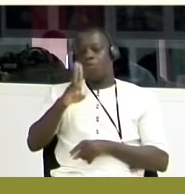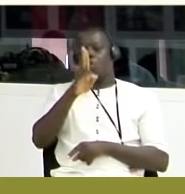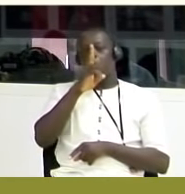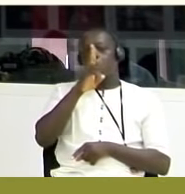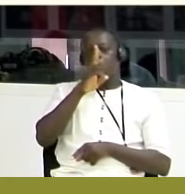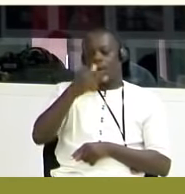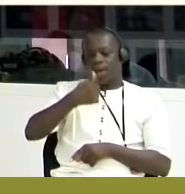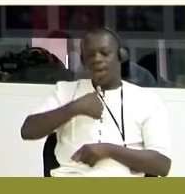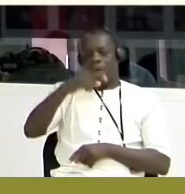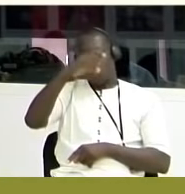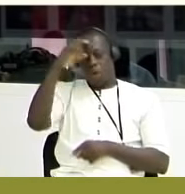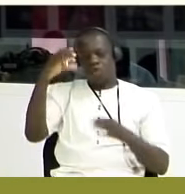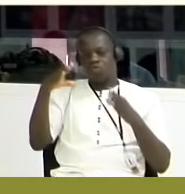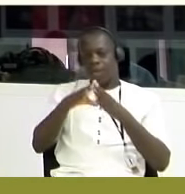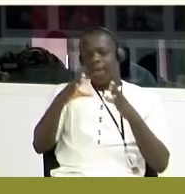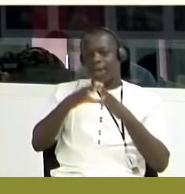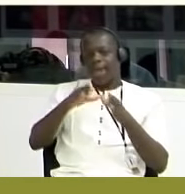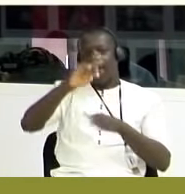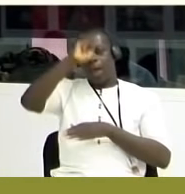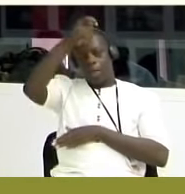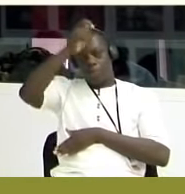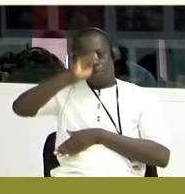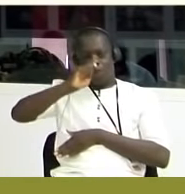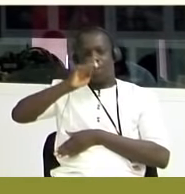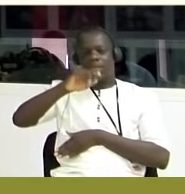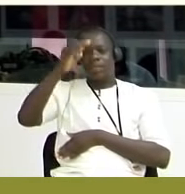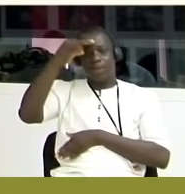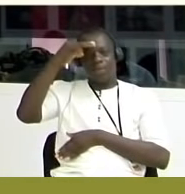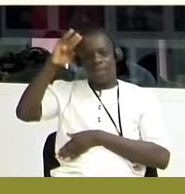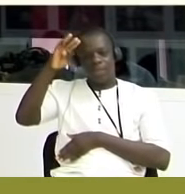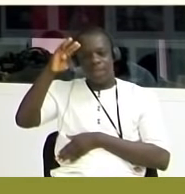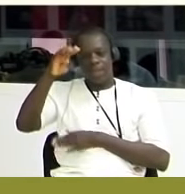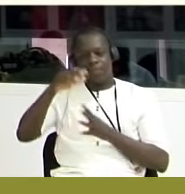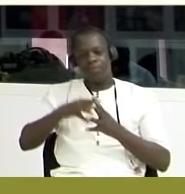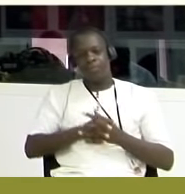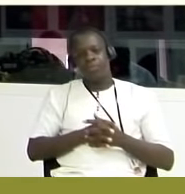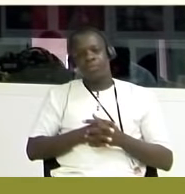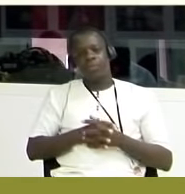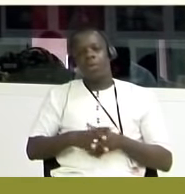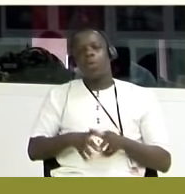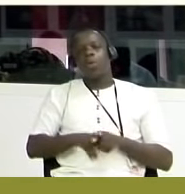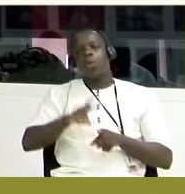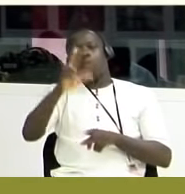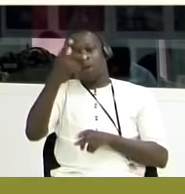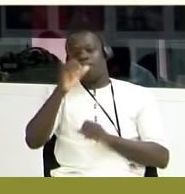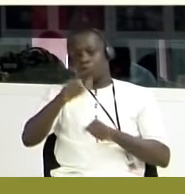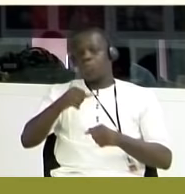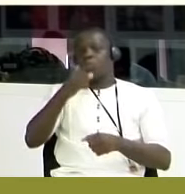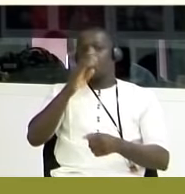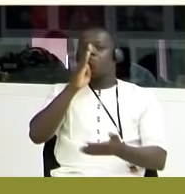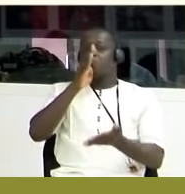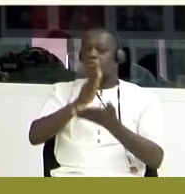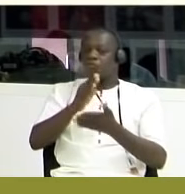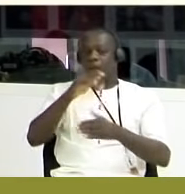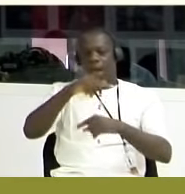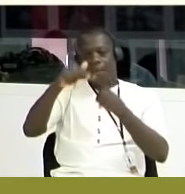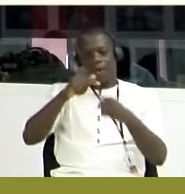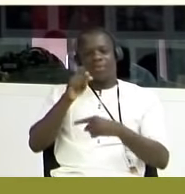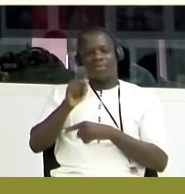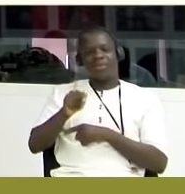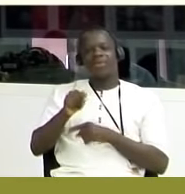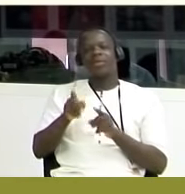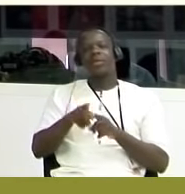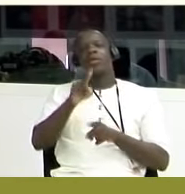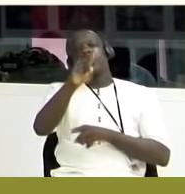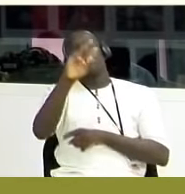as a minister, will attest to that. But you would agree with me that communication is a